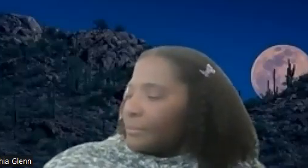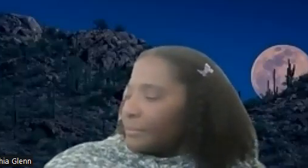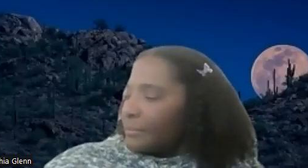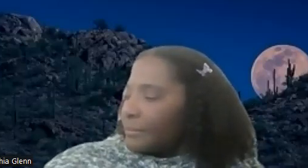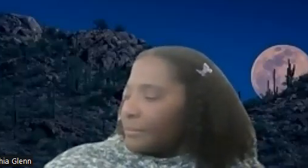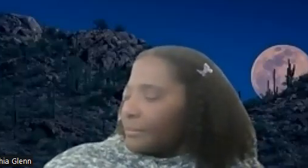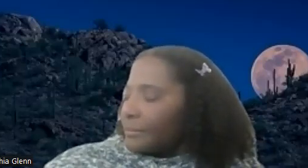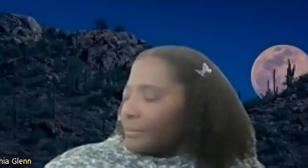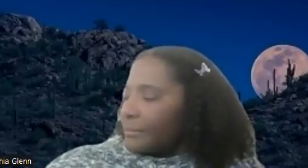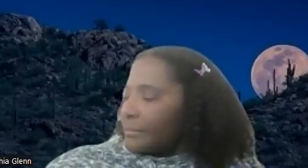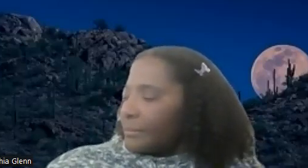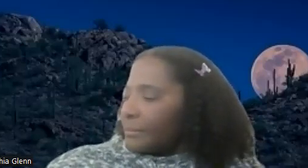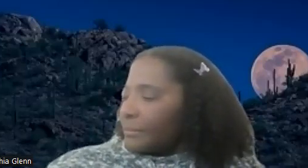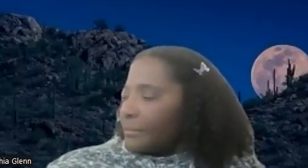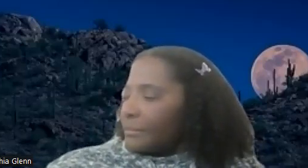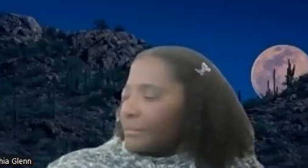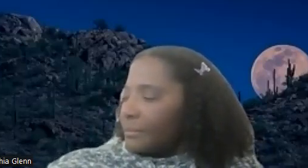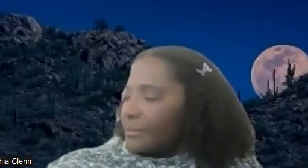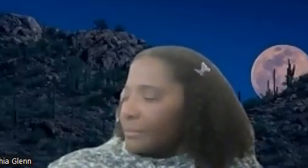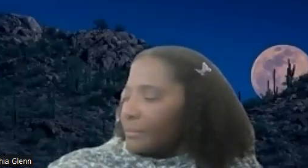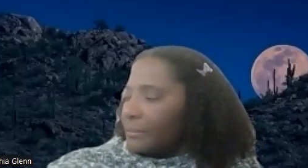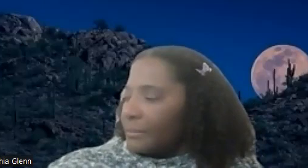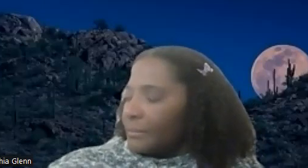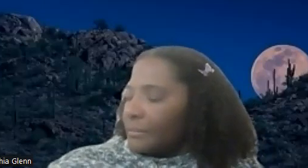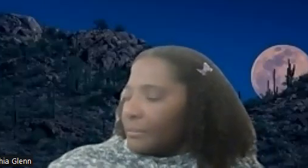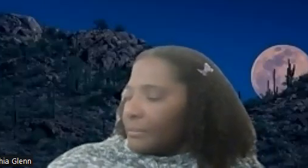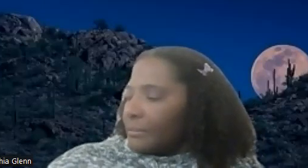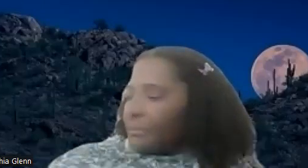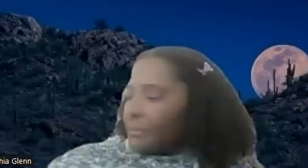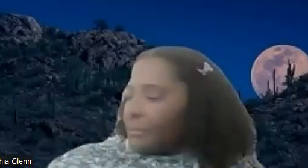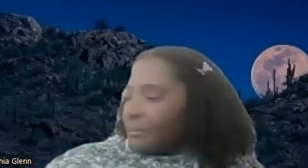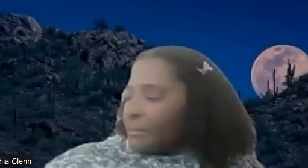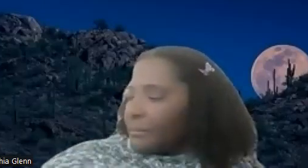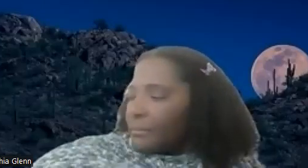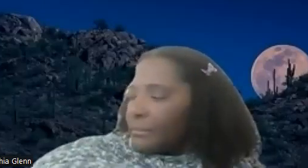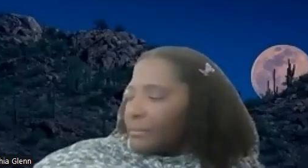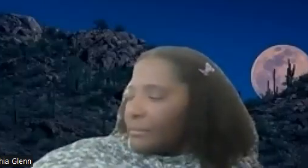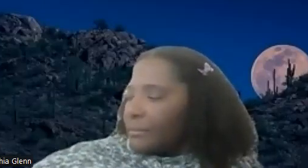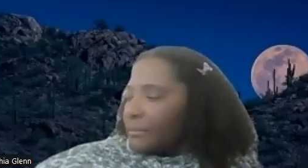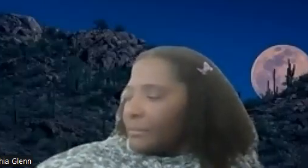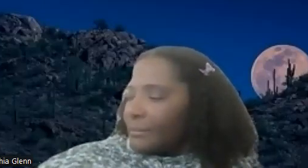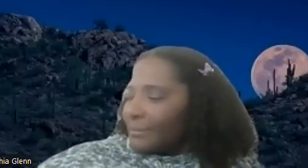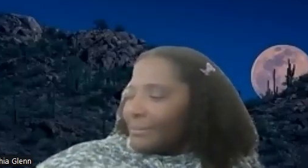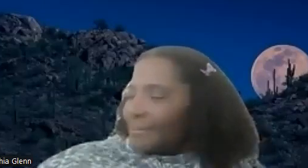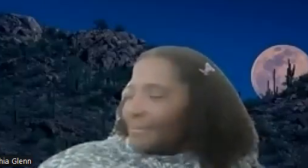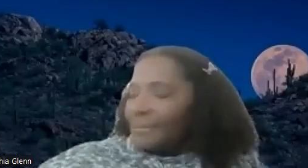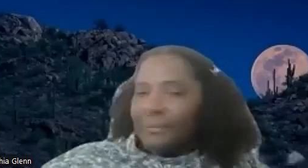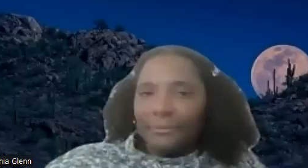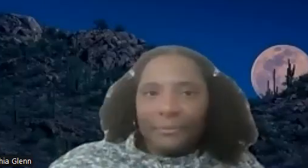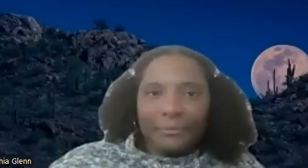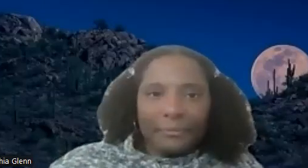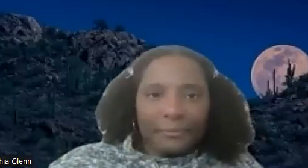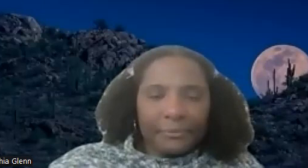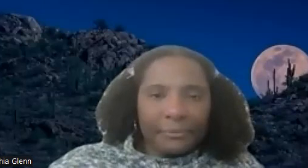time immemorial for future generations. We recognize and undertake responsibility for the destruction of the river and land, of traditional food